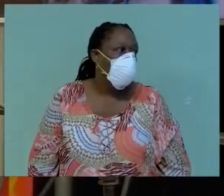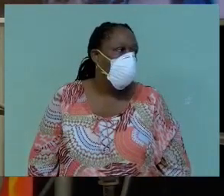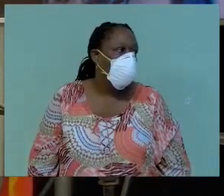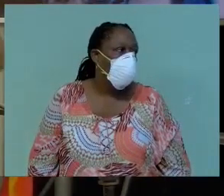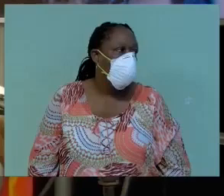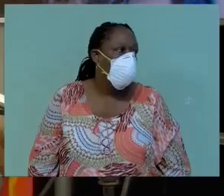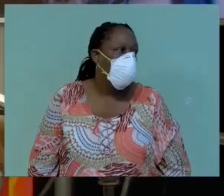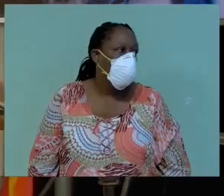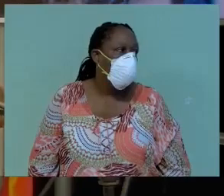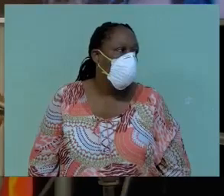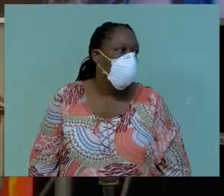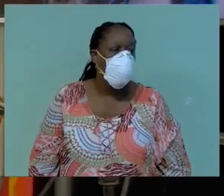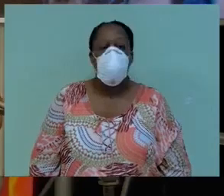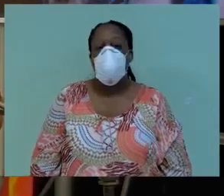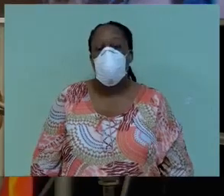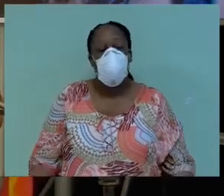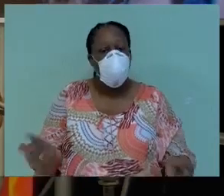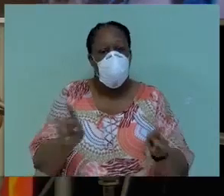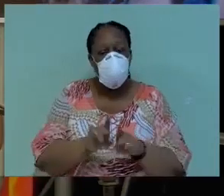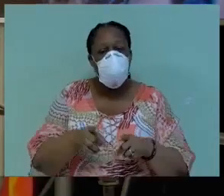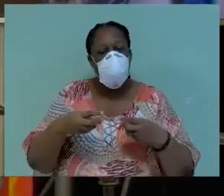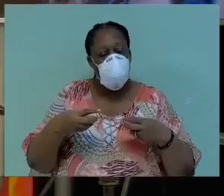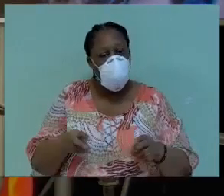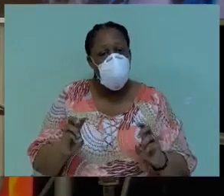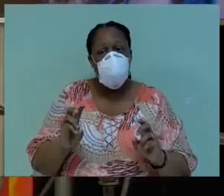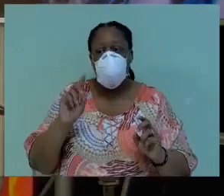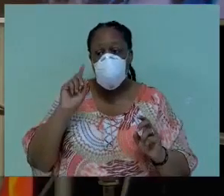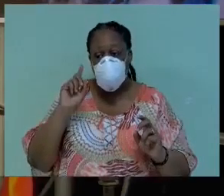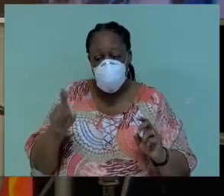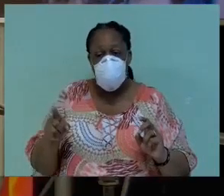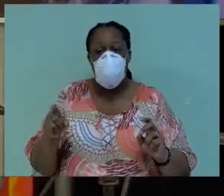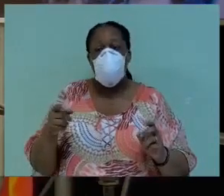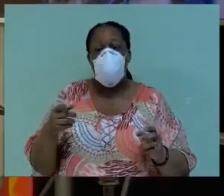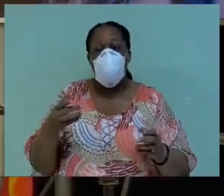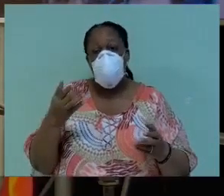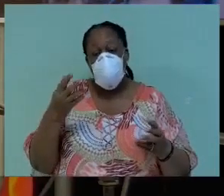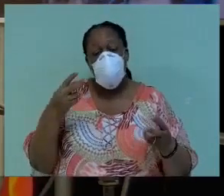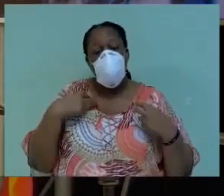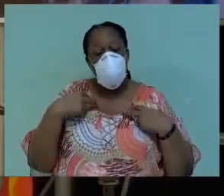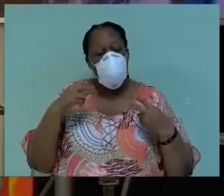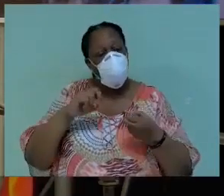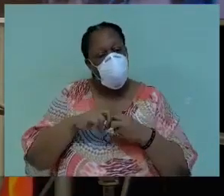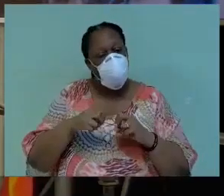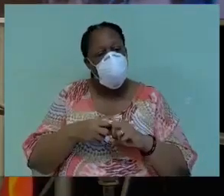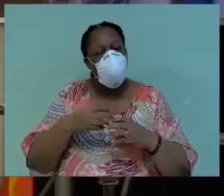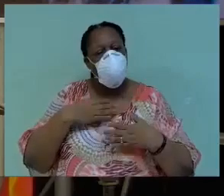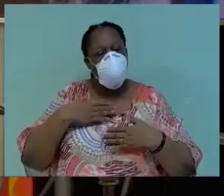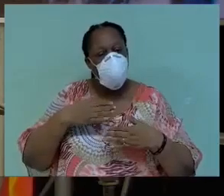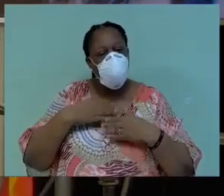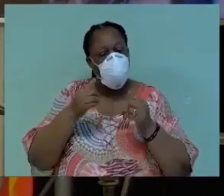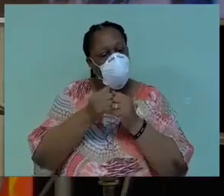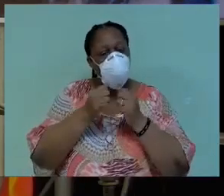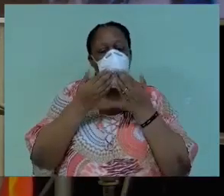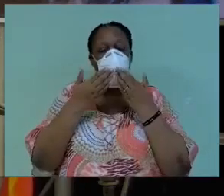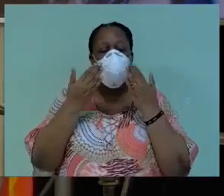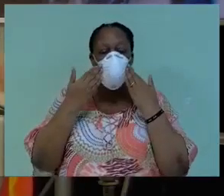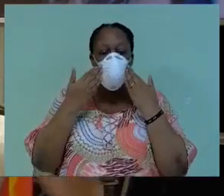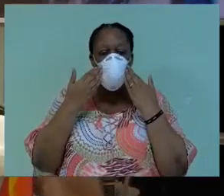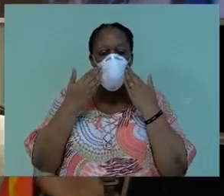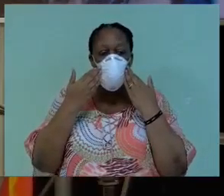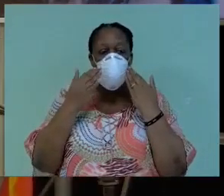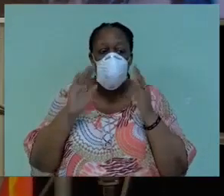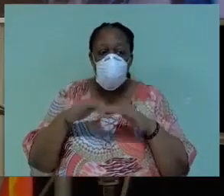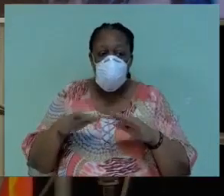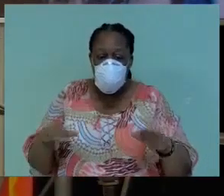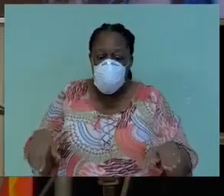difficulty breathing, your child may have difficulty breathing, but the child might not know that the correction is to take the mask down temporarily.